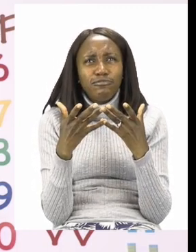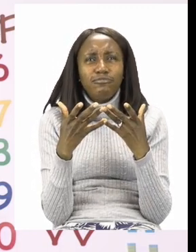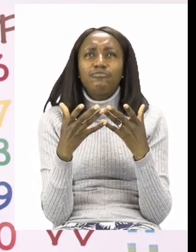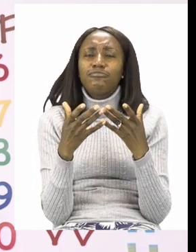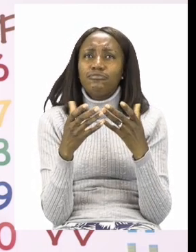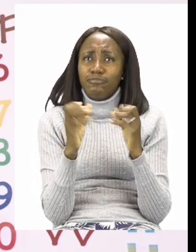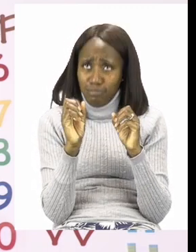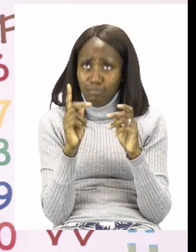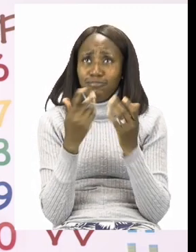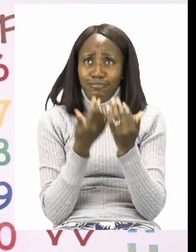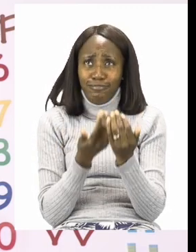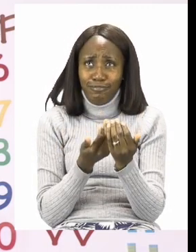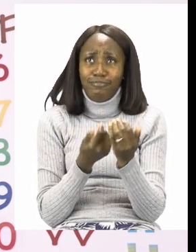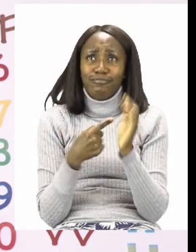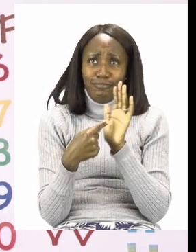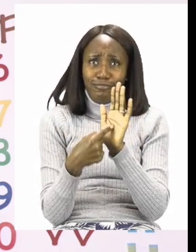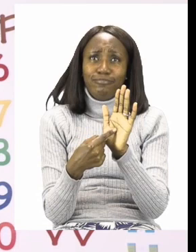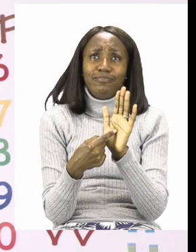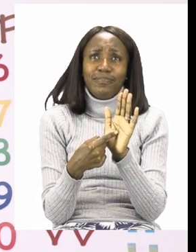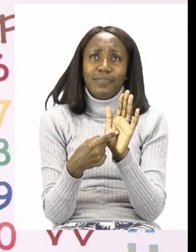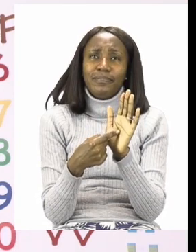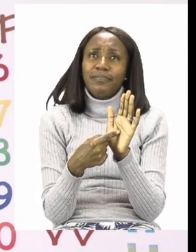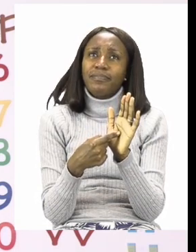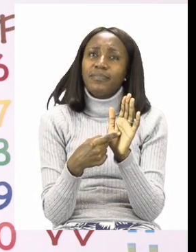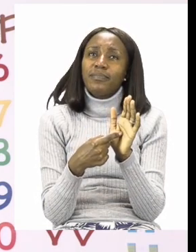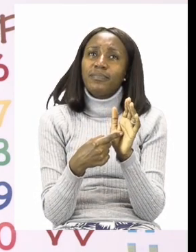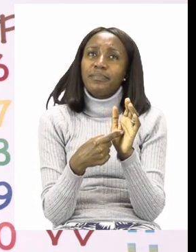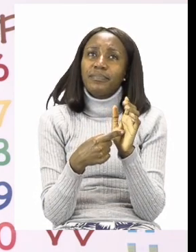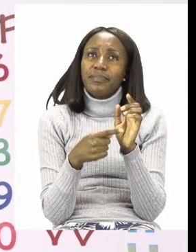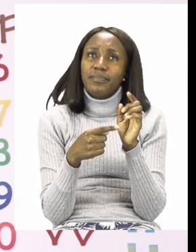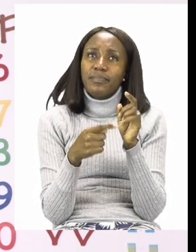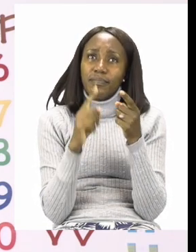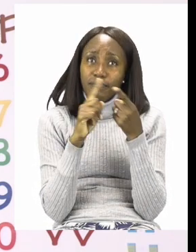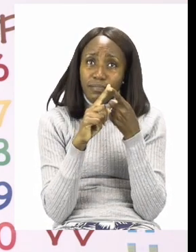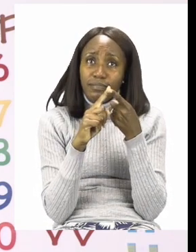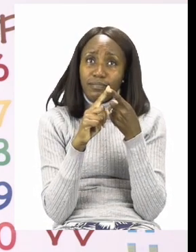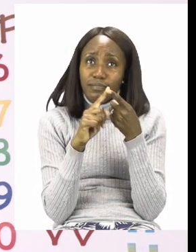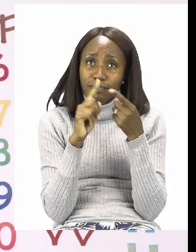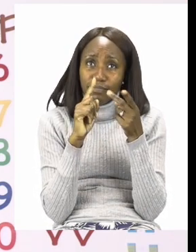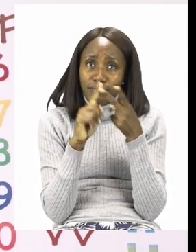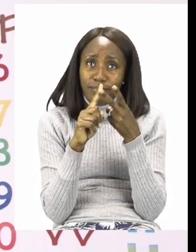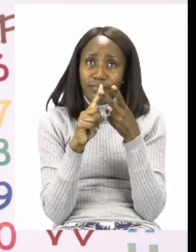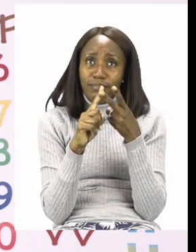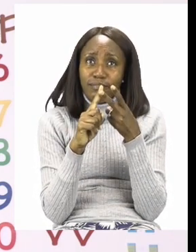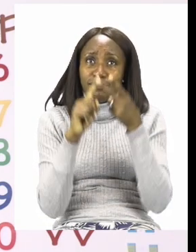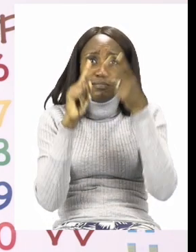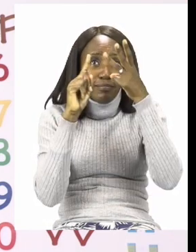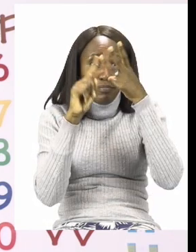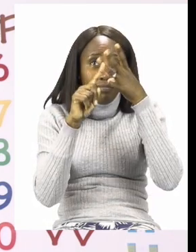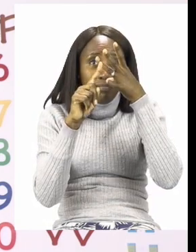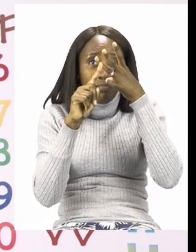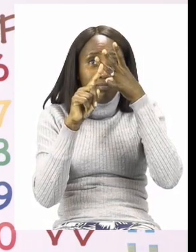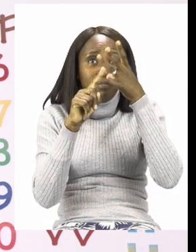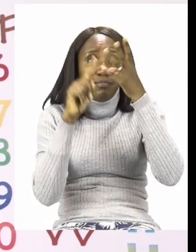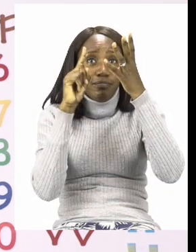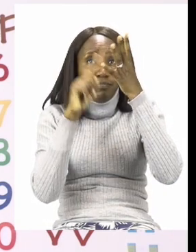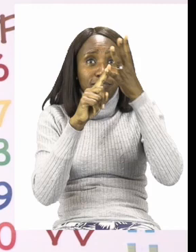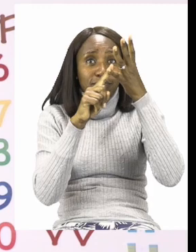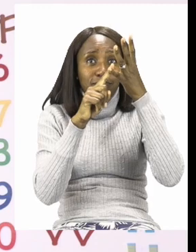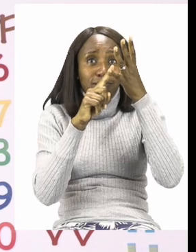add up to. Let's see. 1, 2,